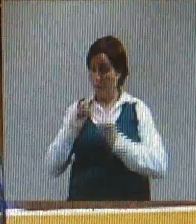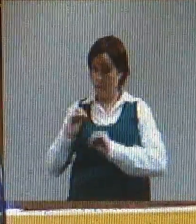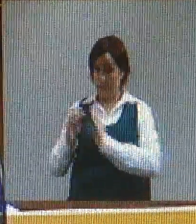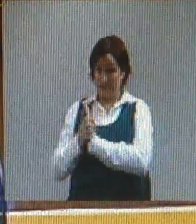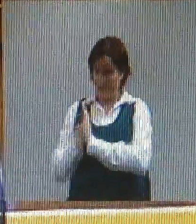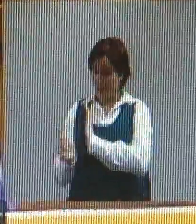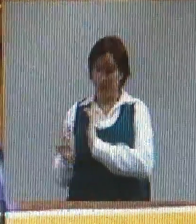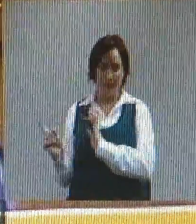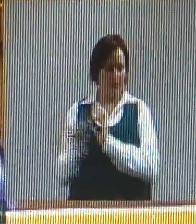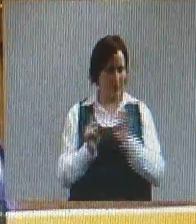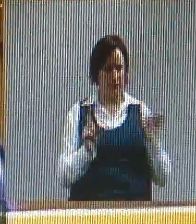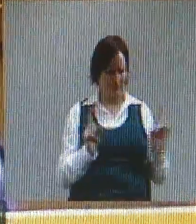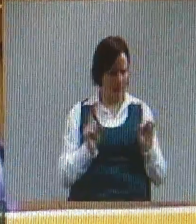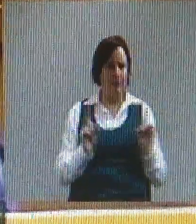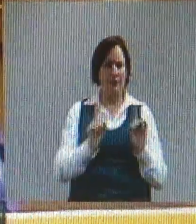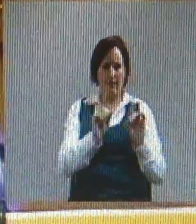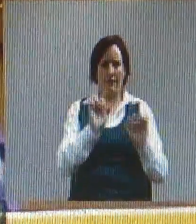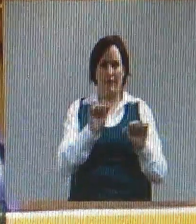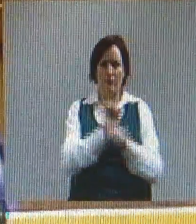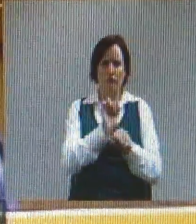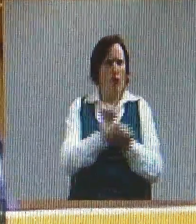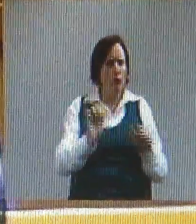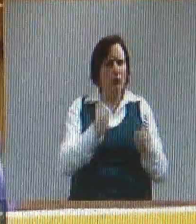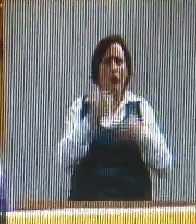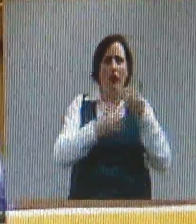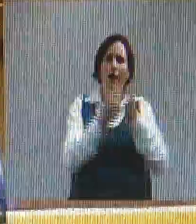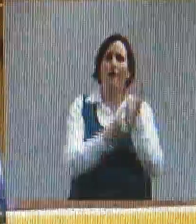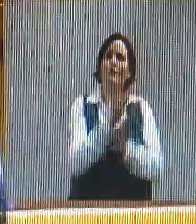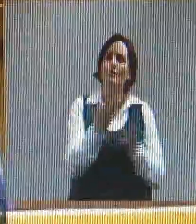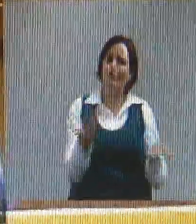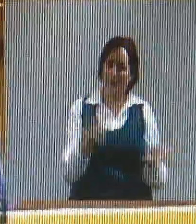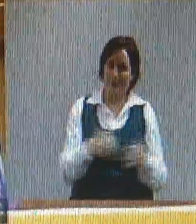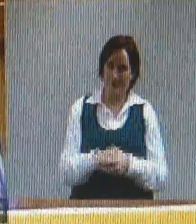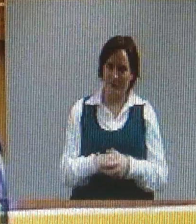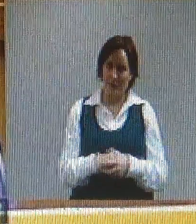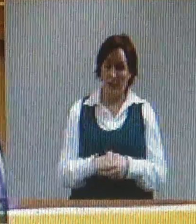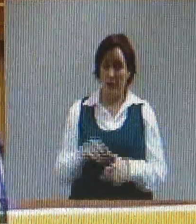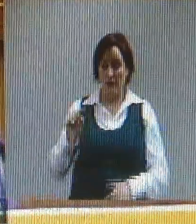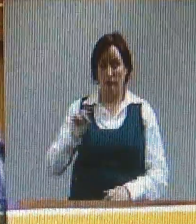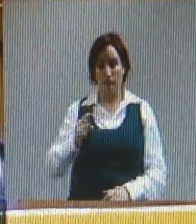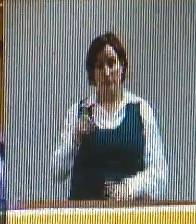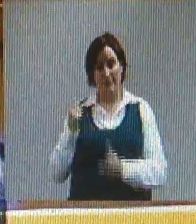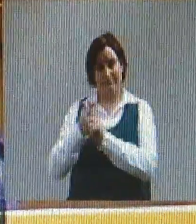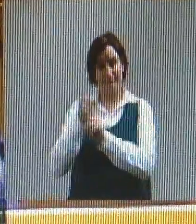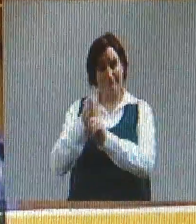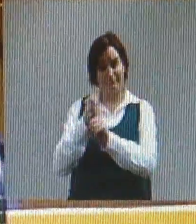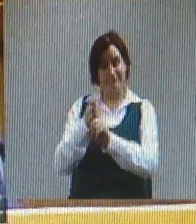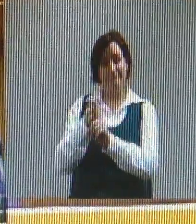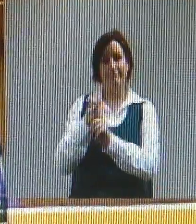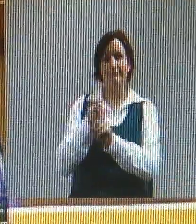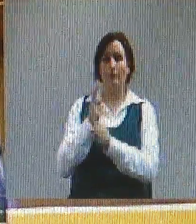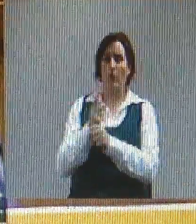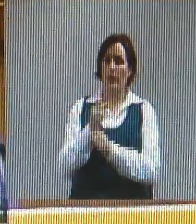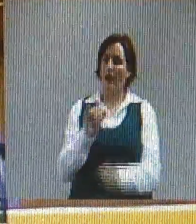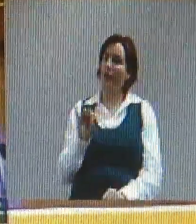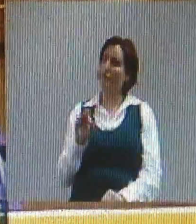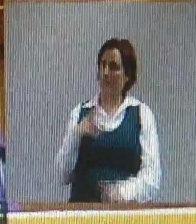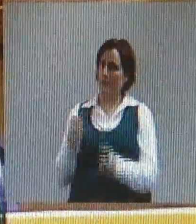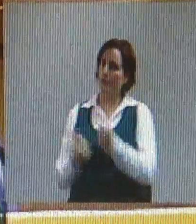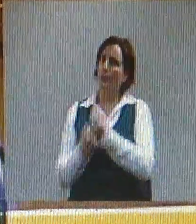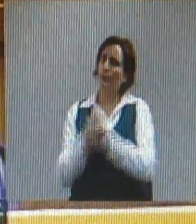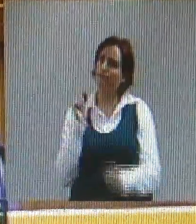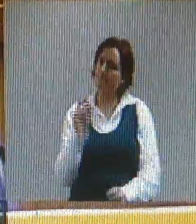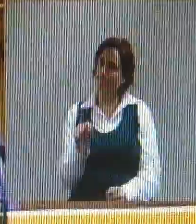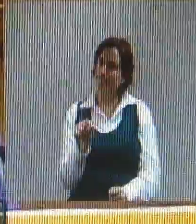be. Gender activism in South Africa has always been supported by the Inkatha Freedom Party, and